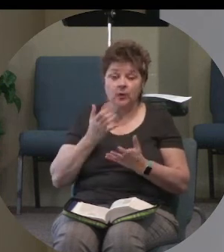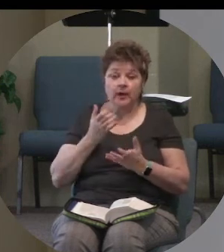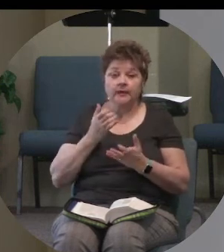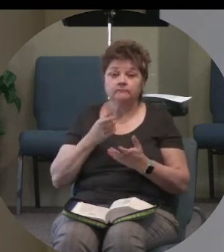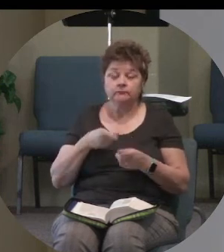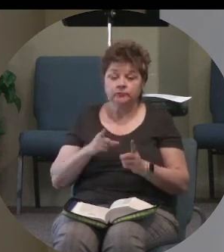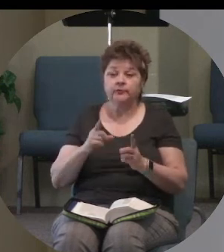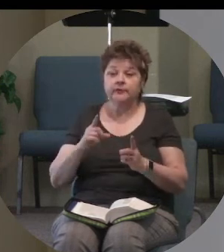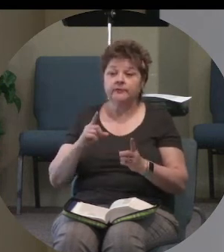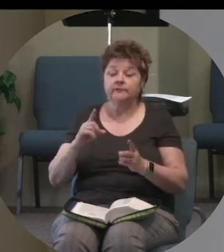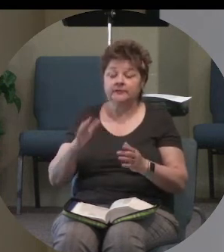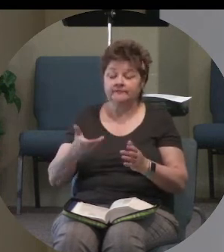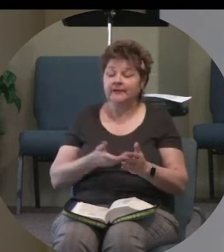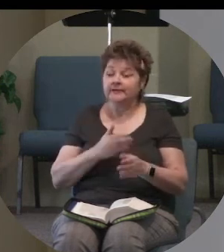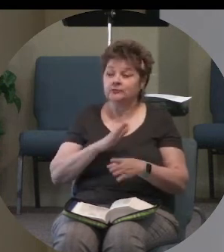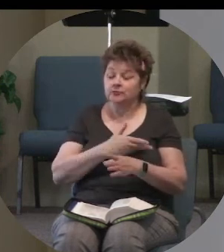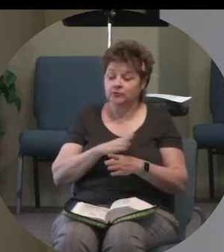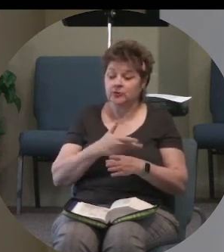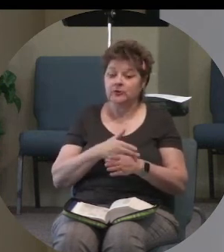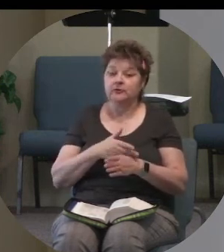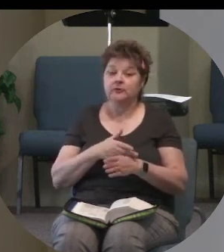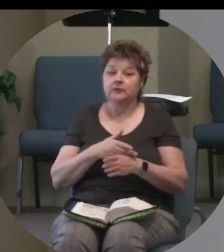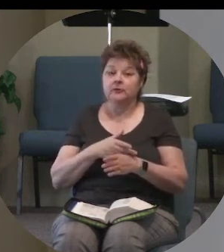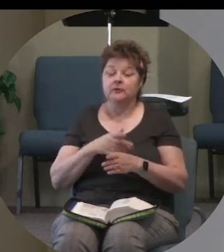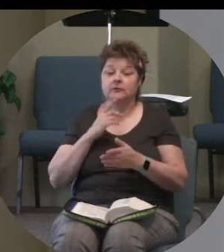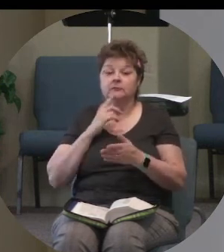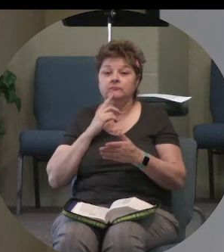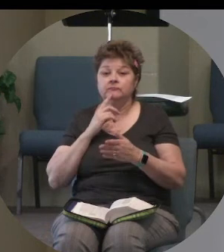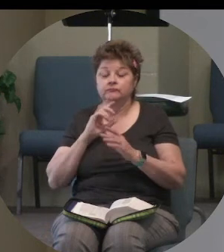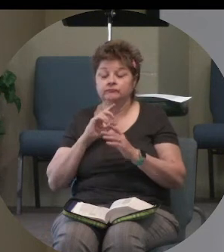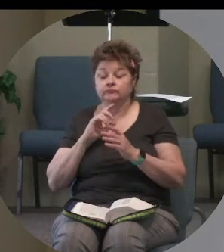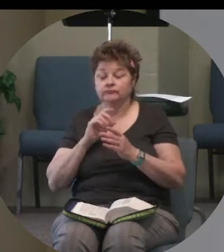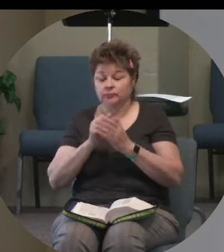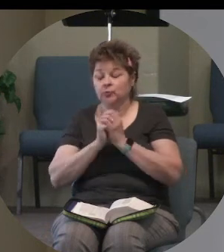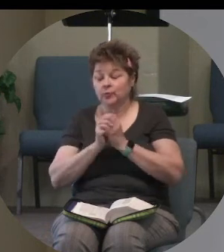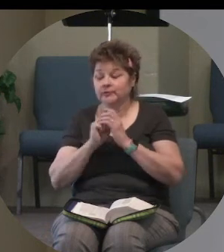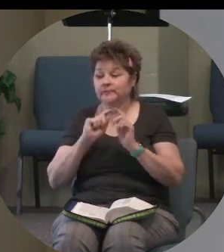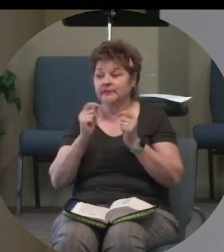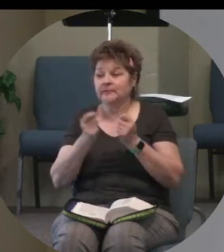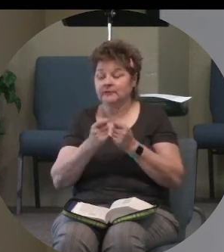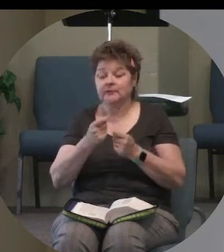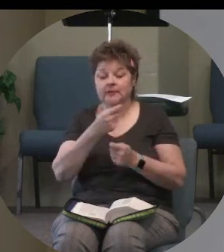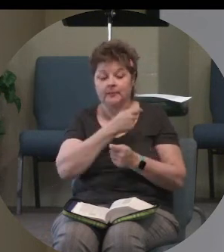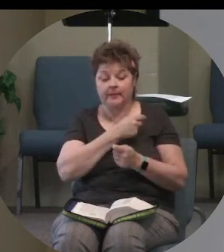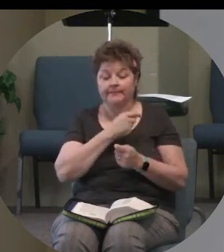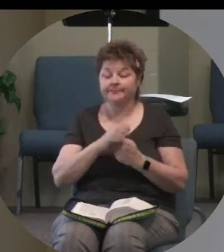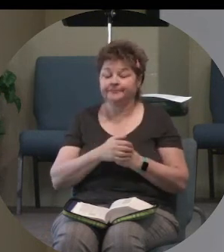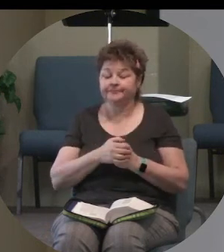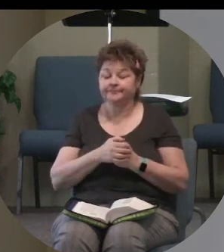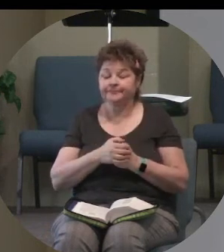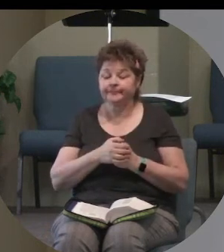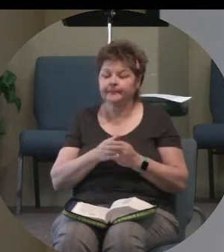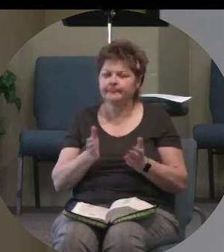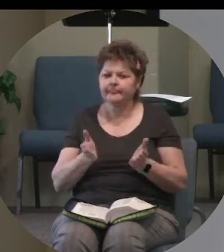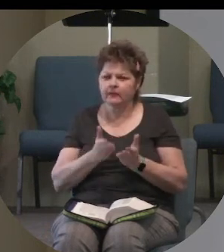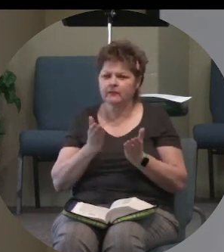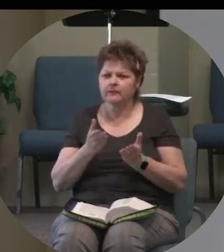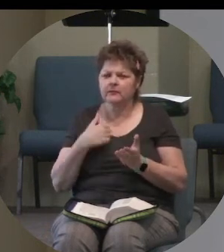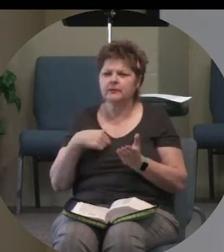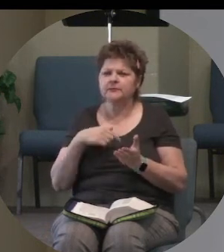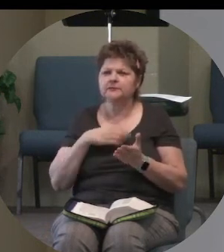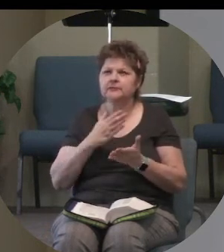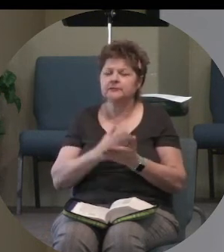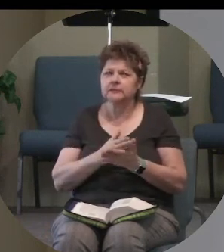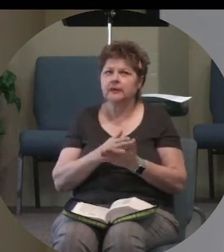invitational song, after I pray, the worship team is going to come back up, and we're going to sing this song. I want to encourage us to stop and go, am